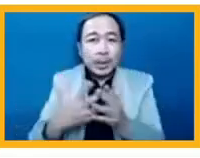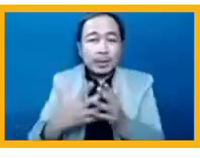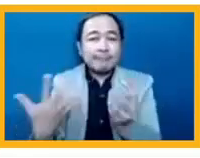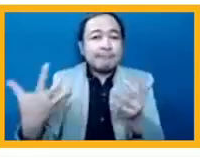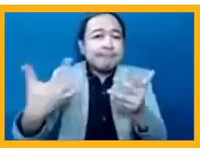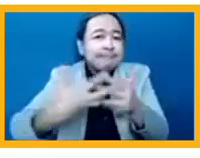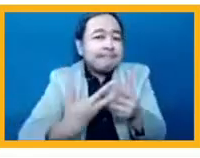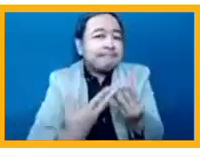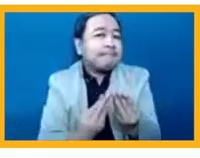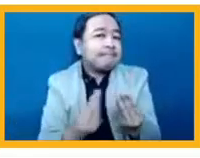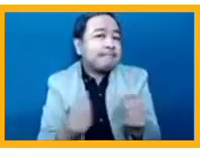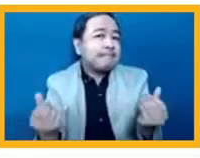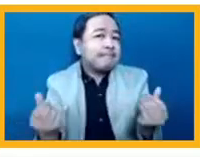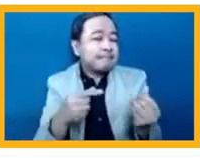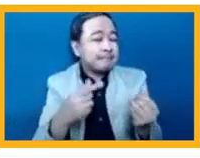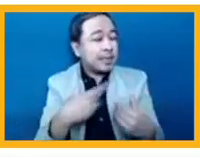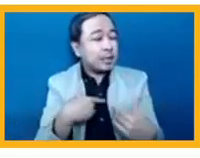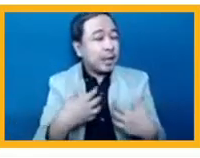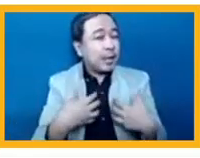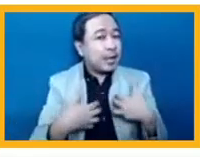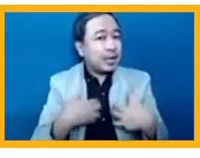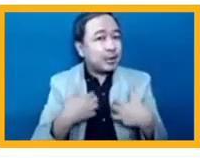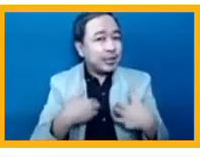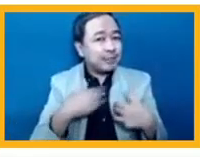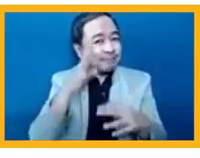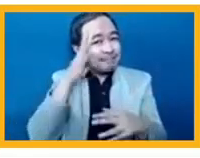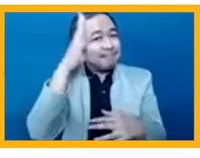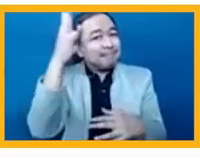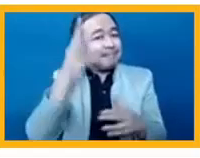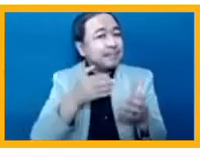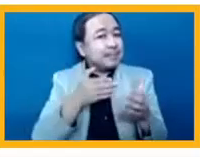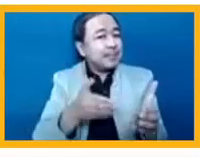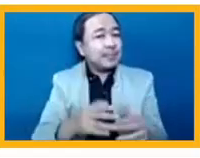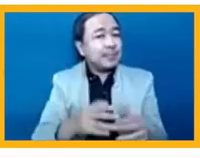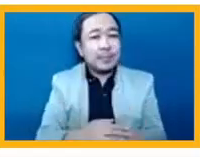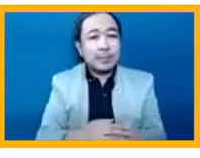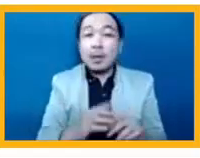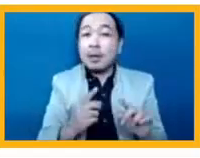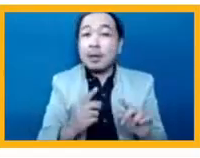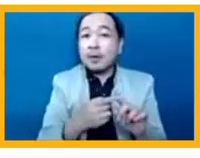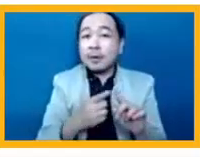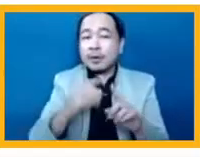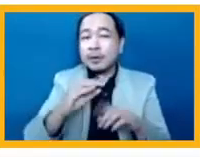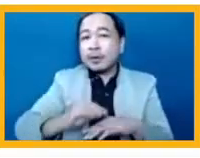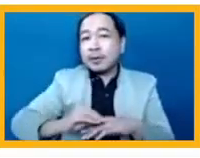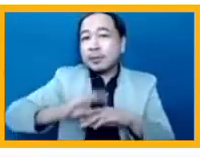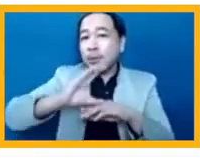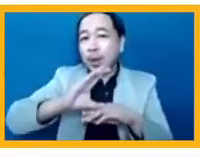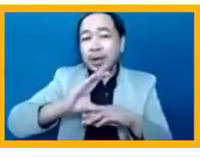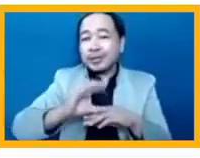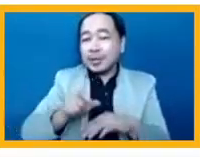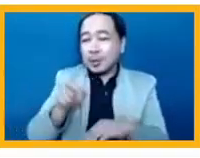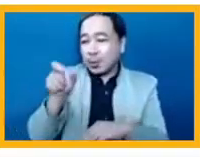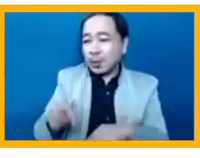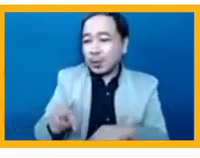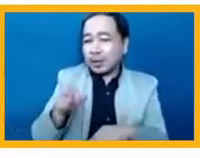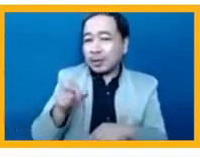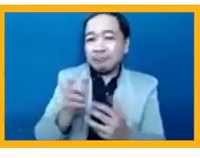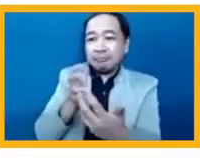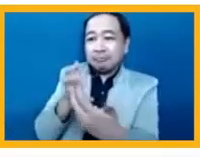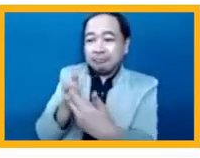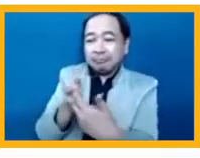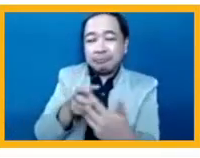interesting and innovative ways. First, I want to highlight the potential to increasingly personalize learning, even over low-tech